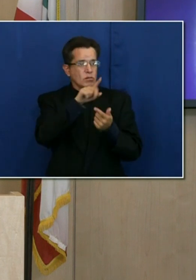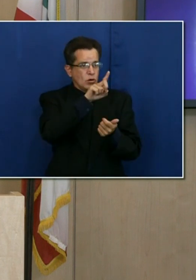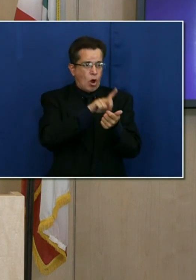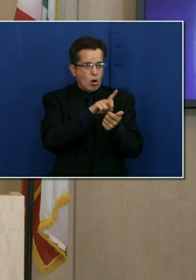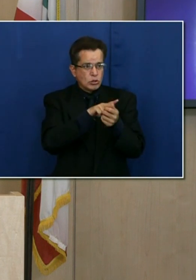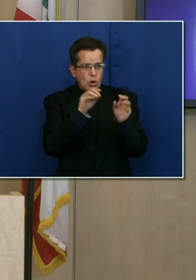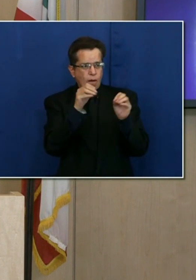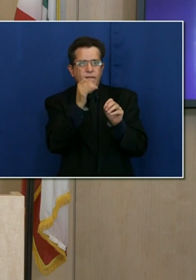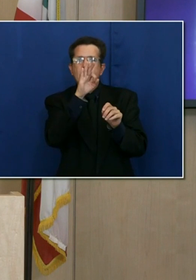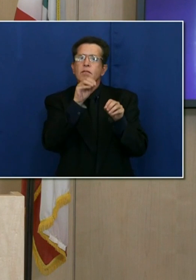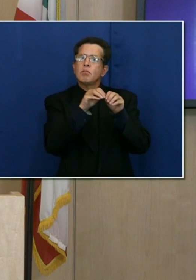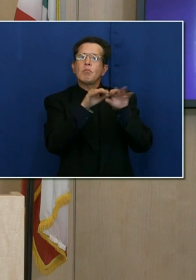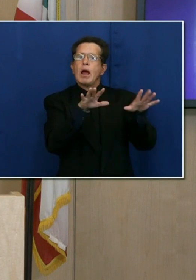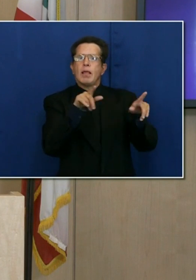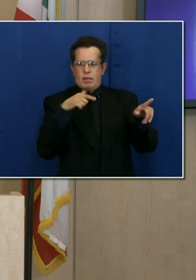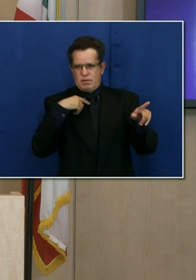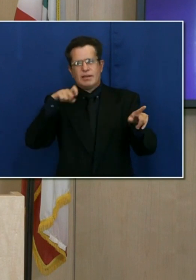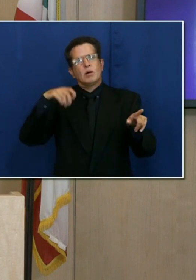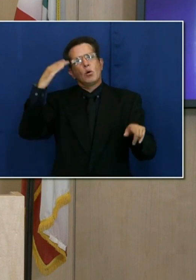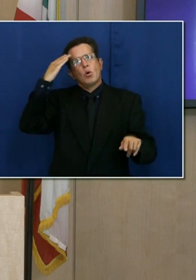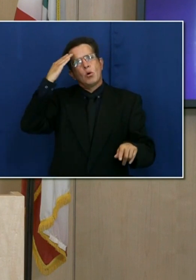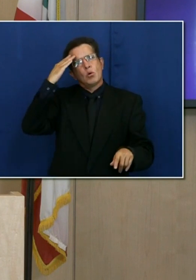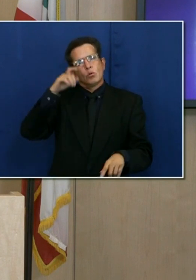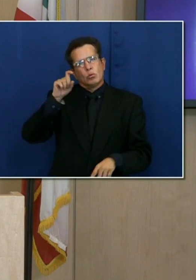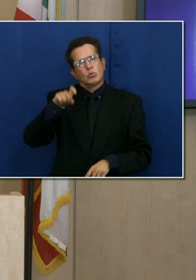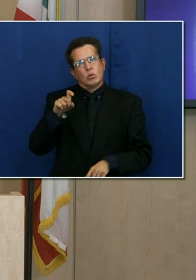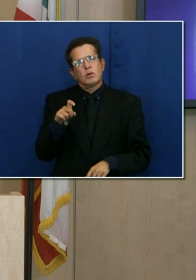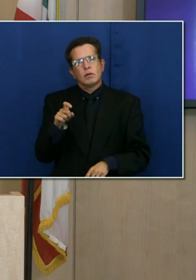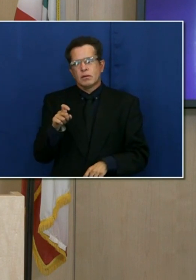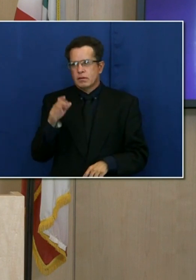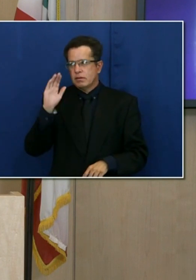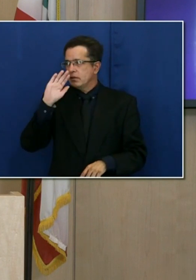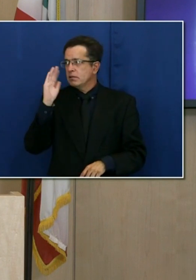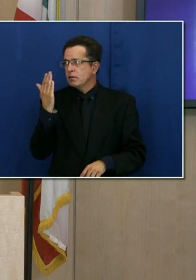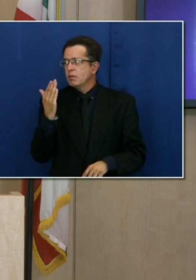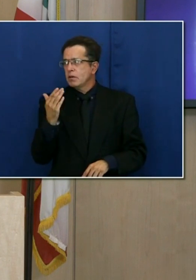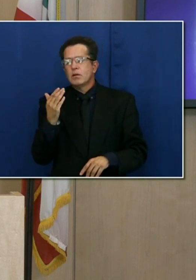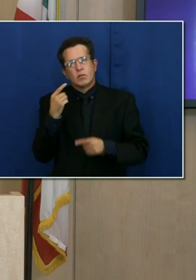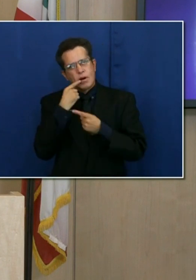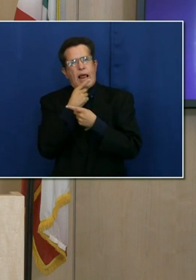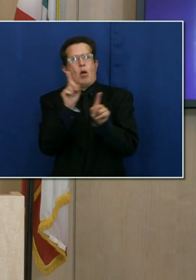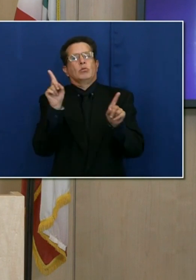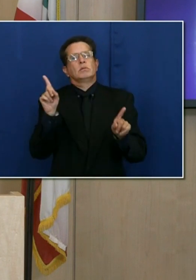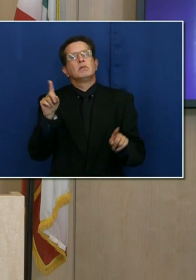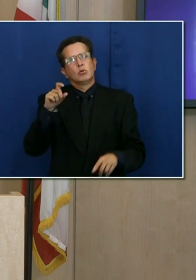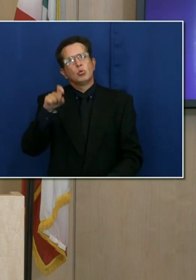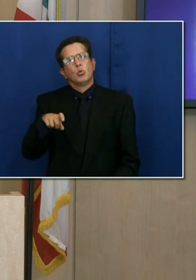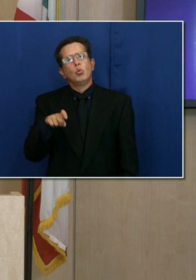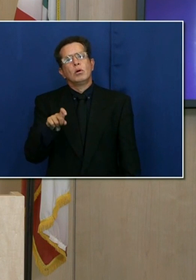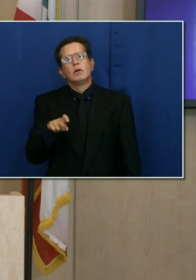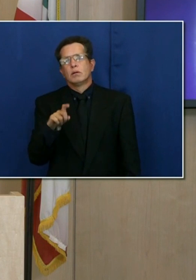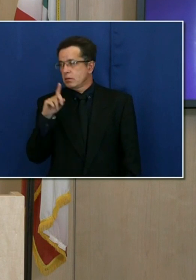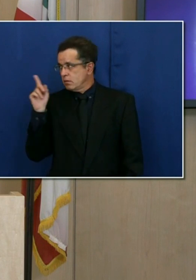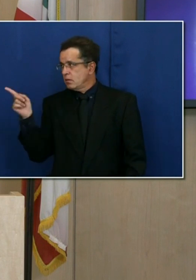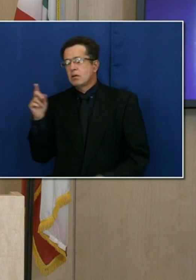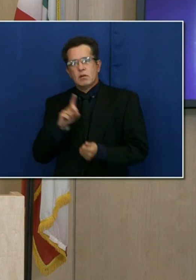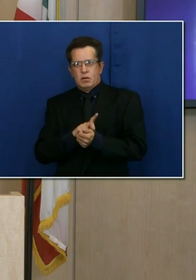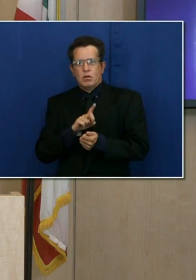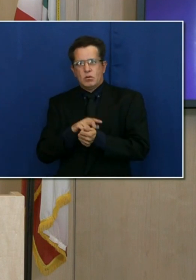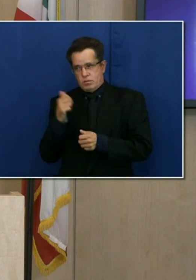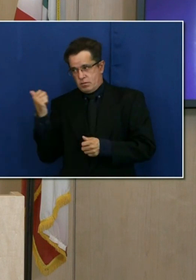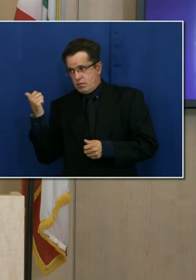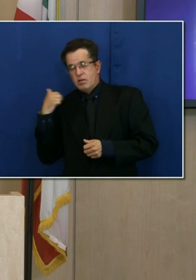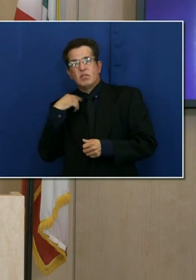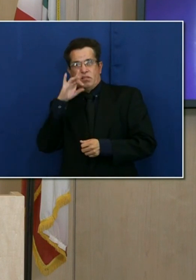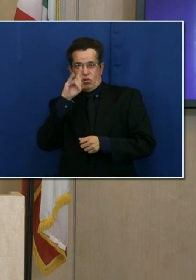office. This level of information seems unlikely to reveal exact locations. We release information